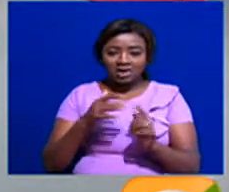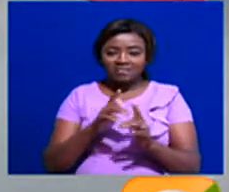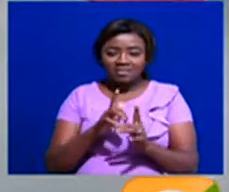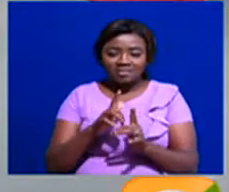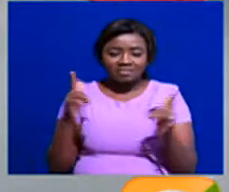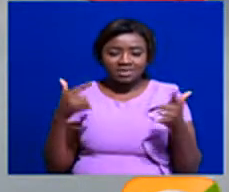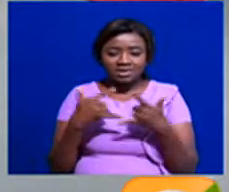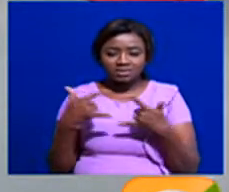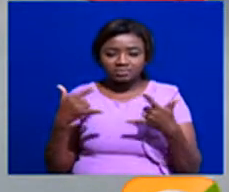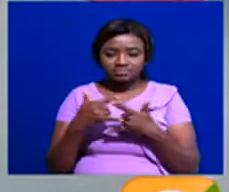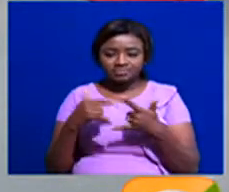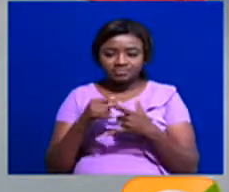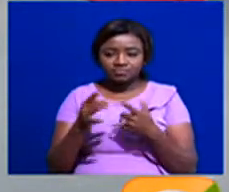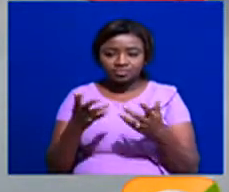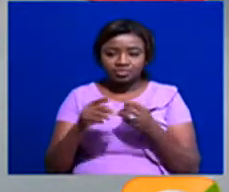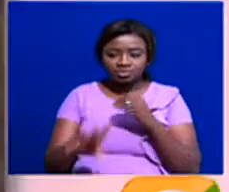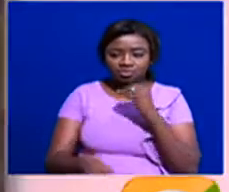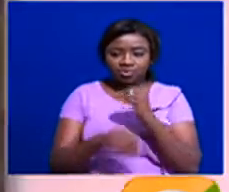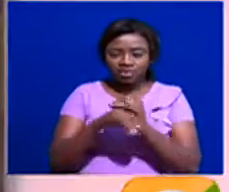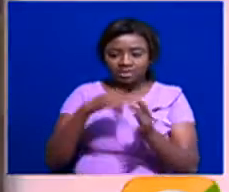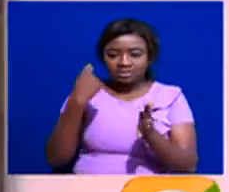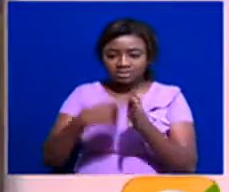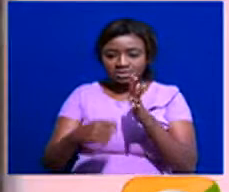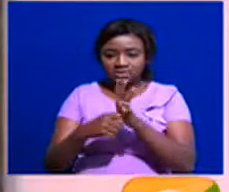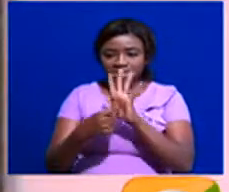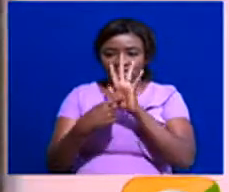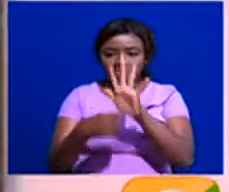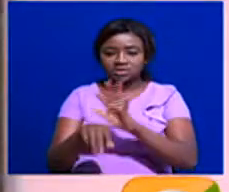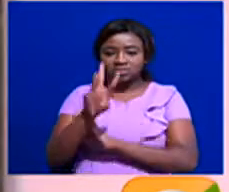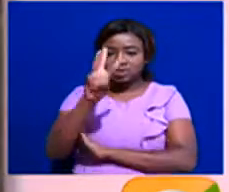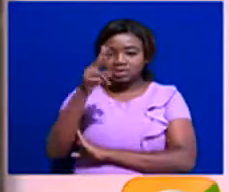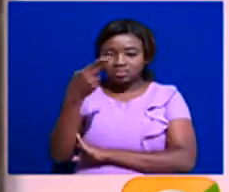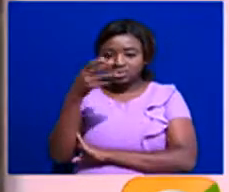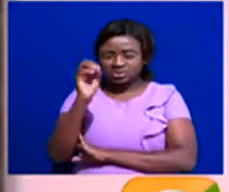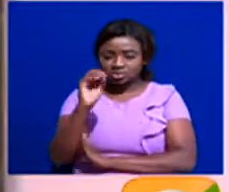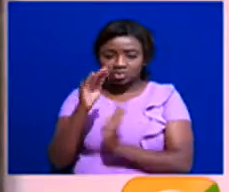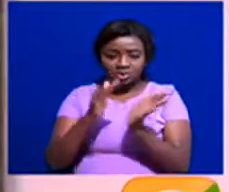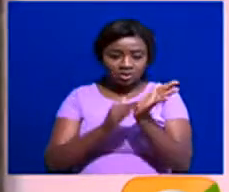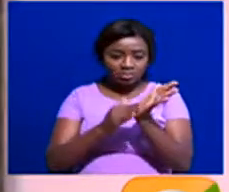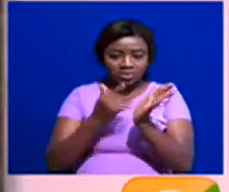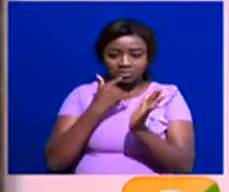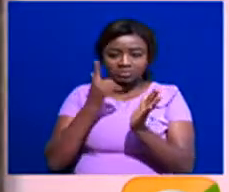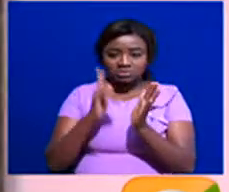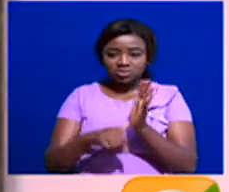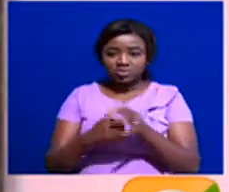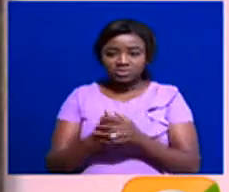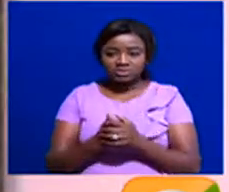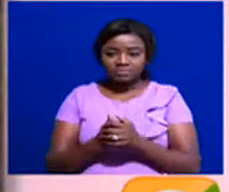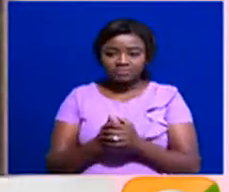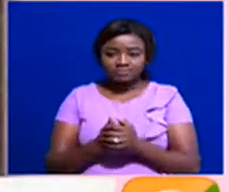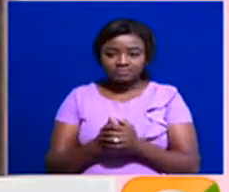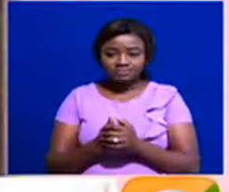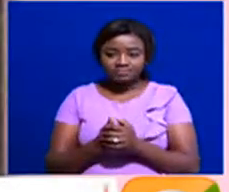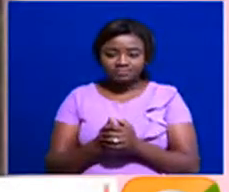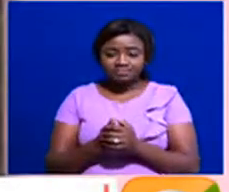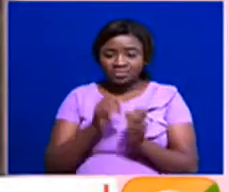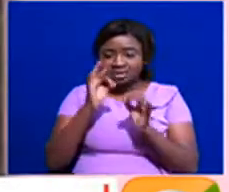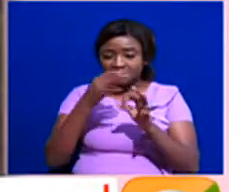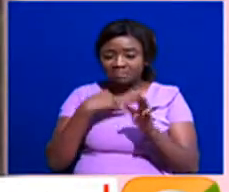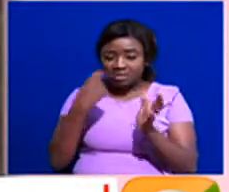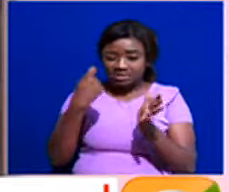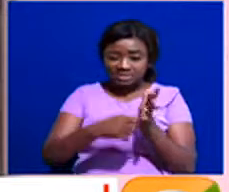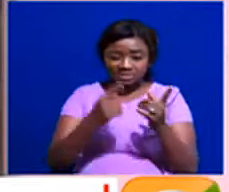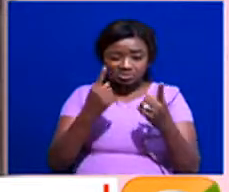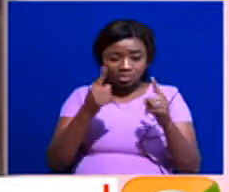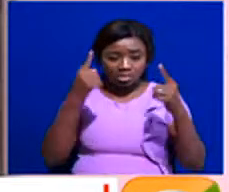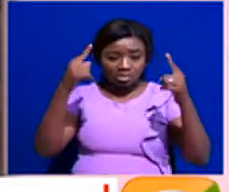margin to increase tax. WHO recommendation is that for tax to be effective, it has to